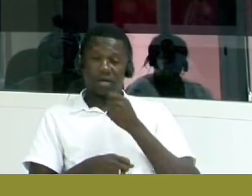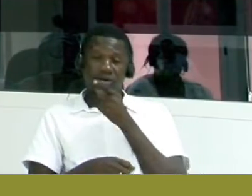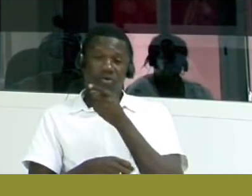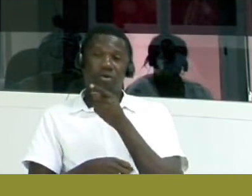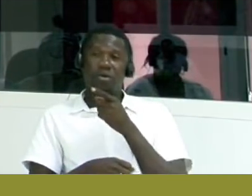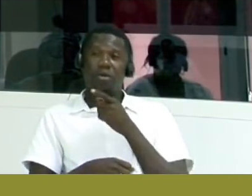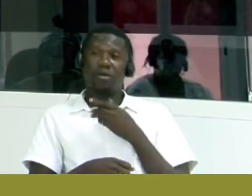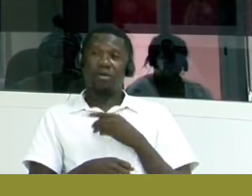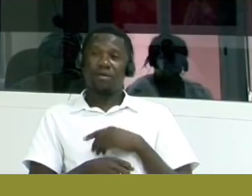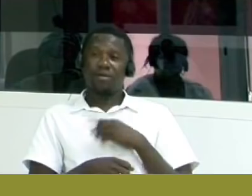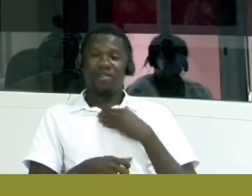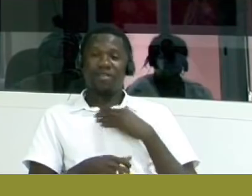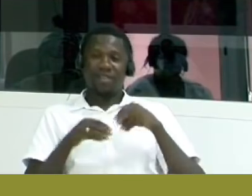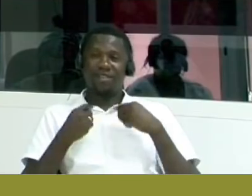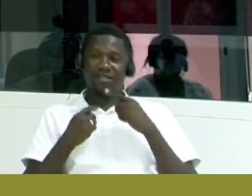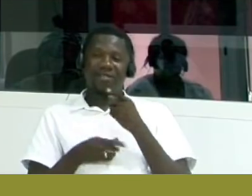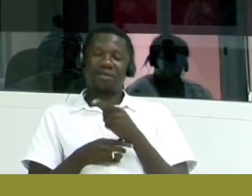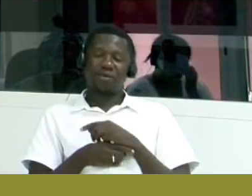that I would have allowed you.